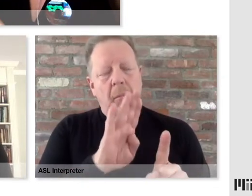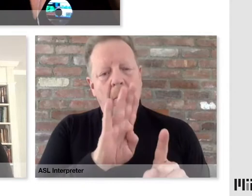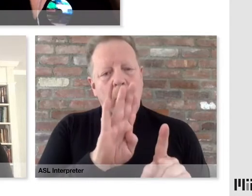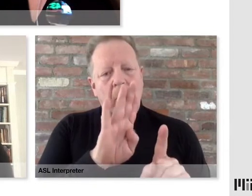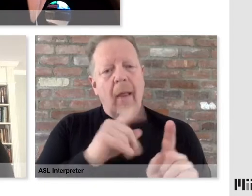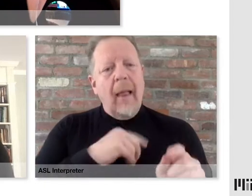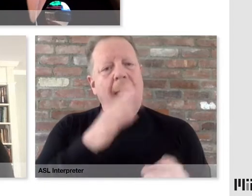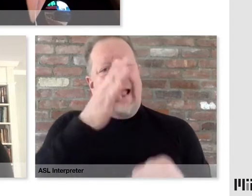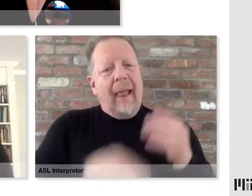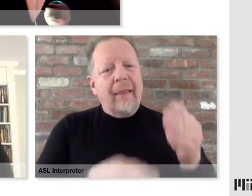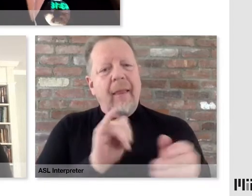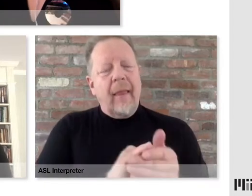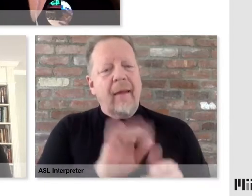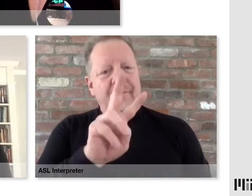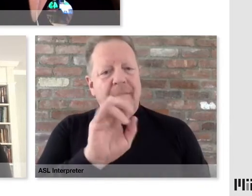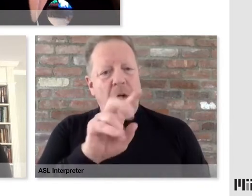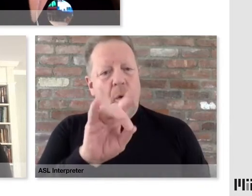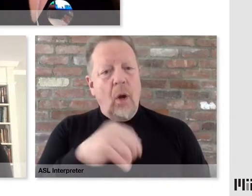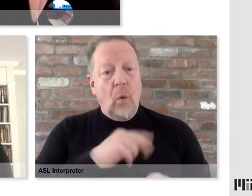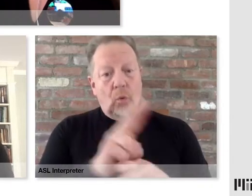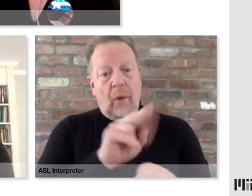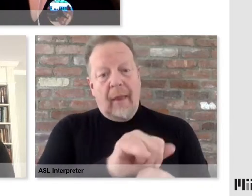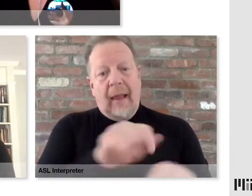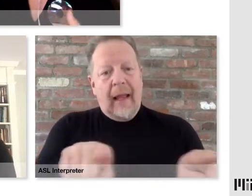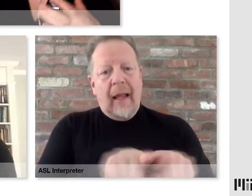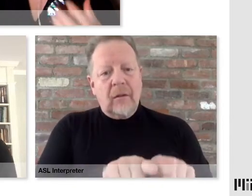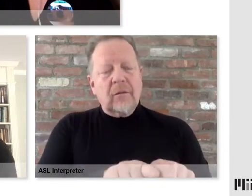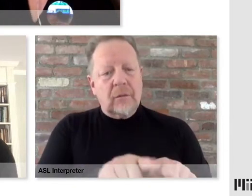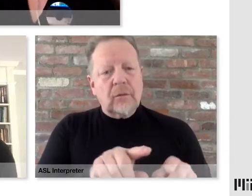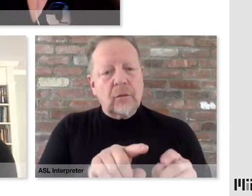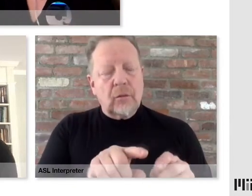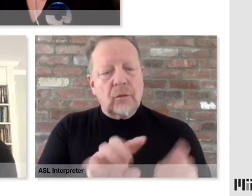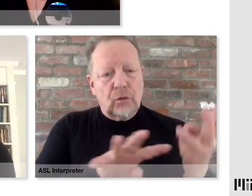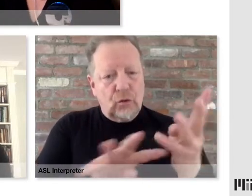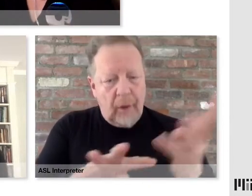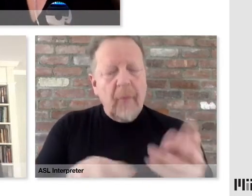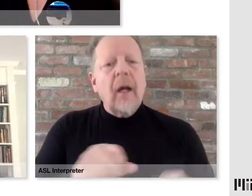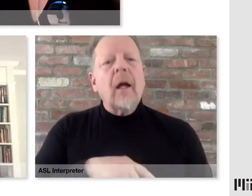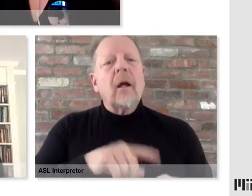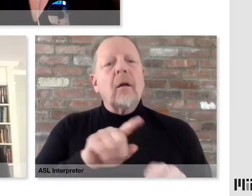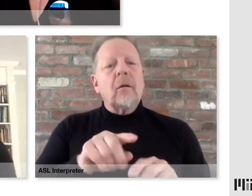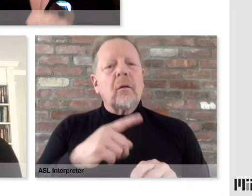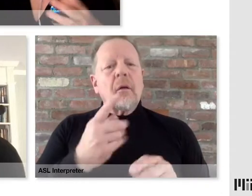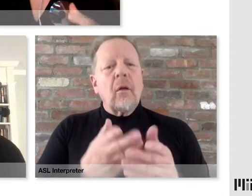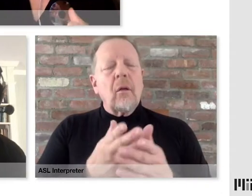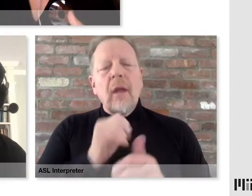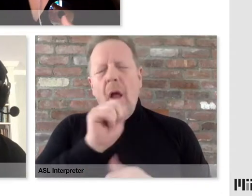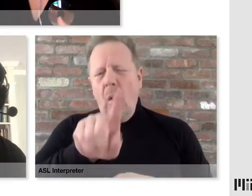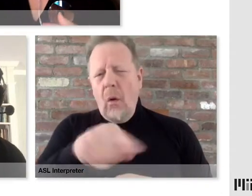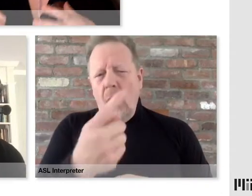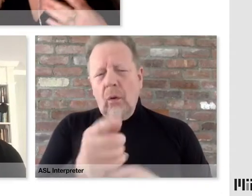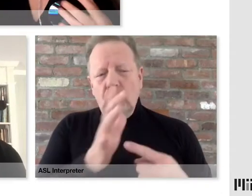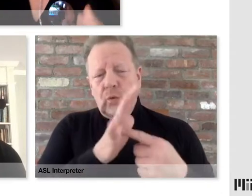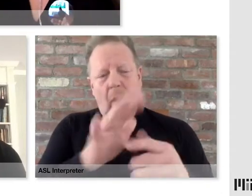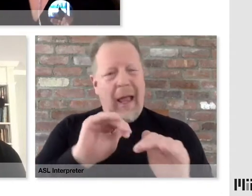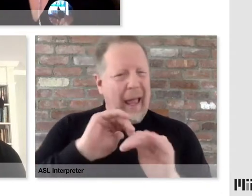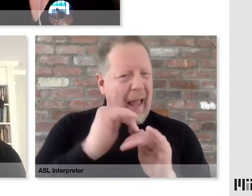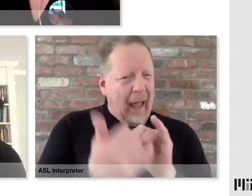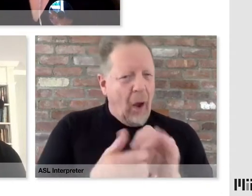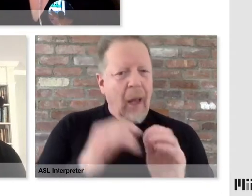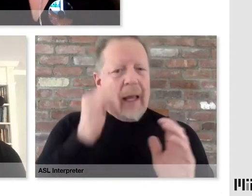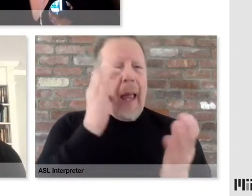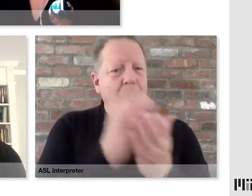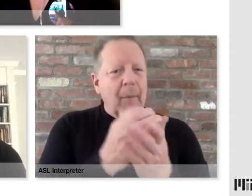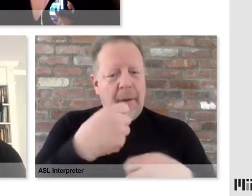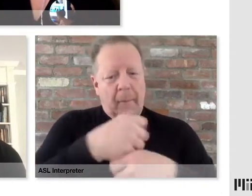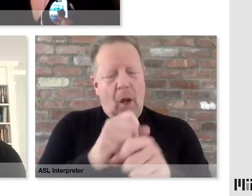with, which I use also as That's a tool, right. I would say. It's a tool to not only show how image making works,